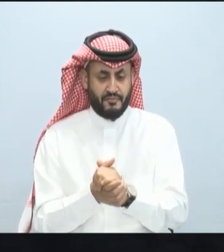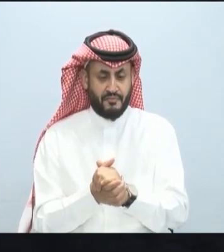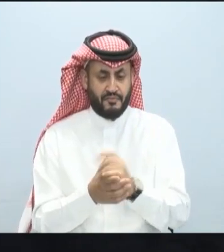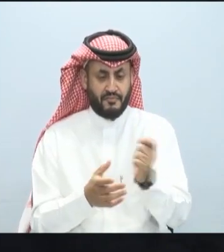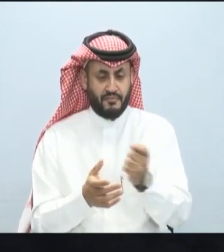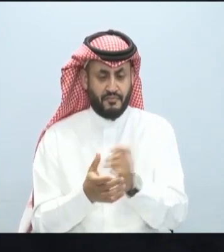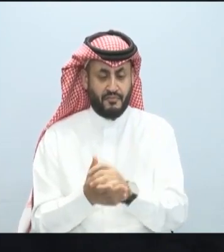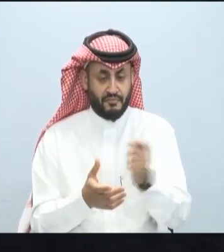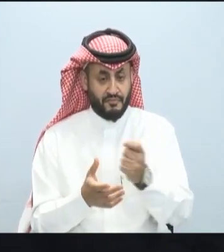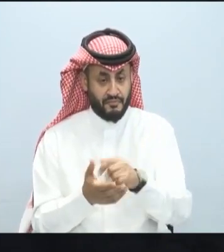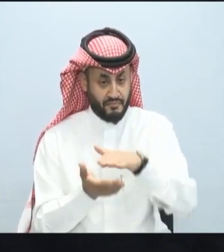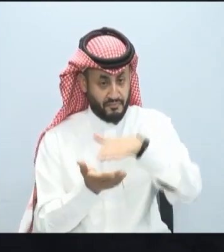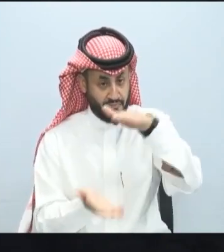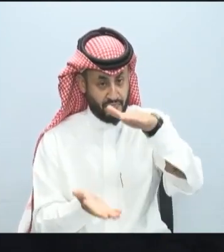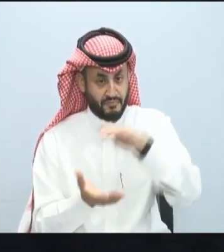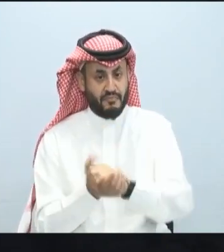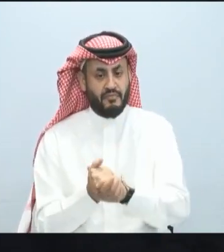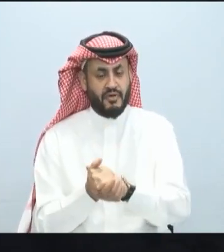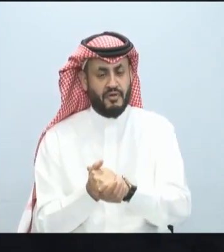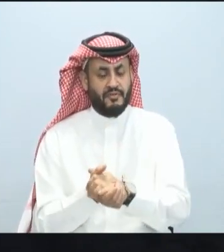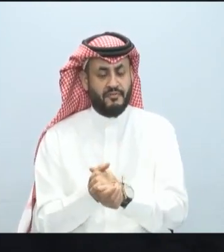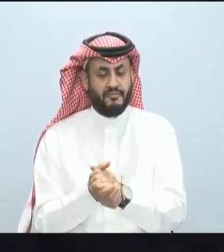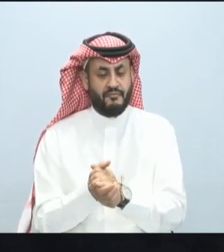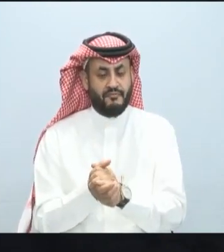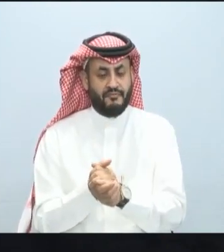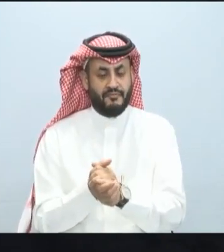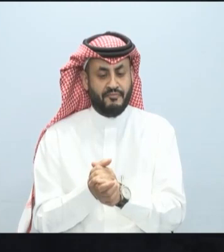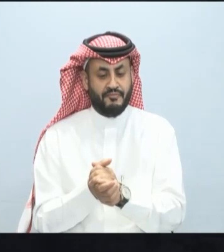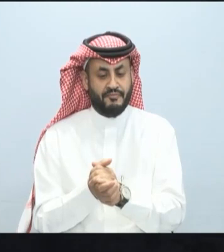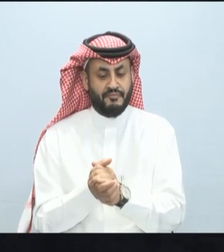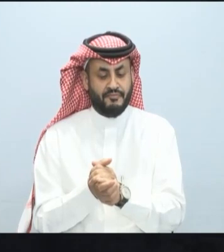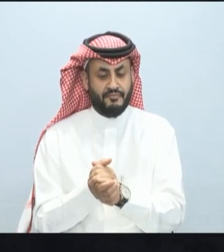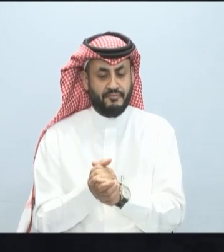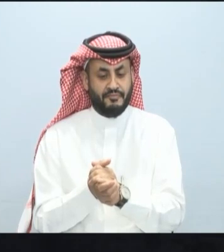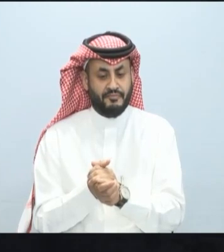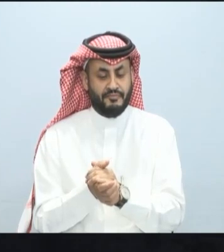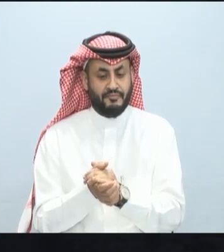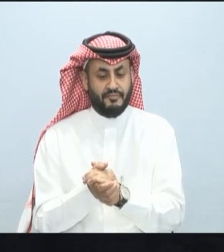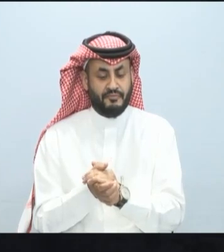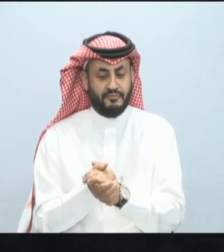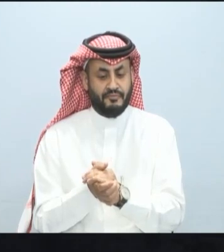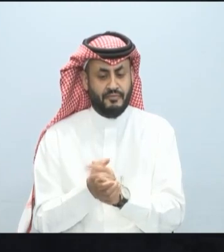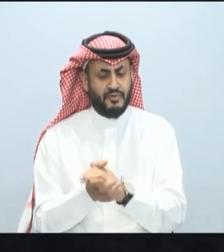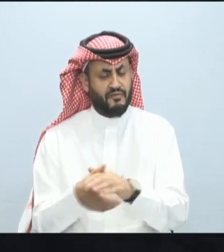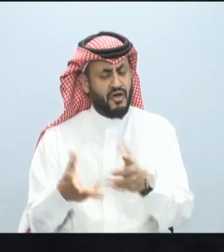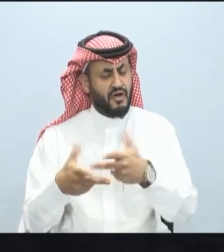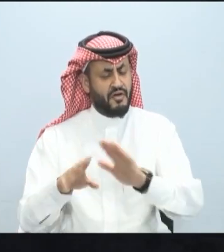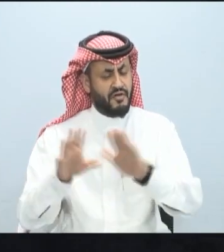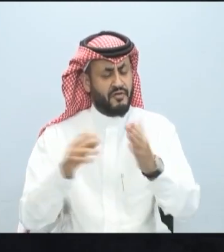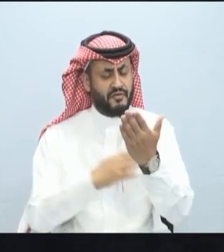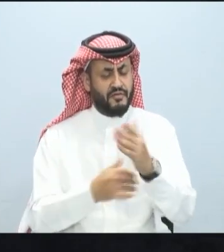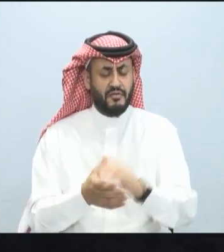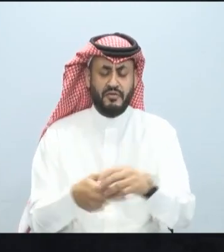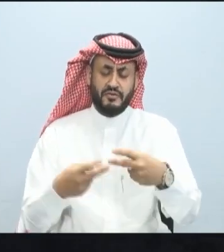movie, you have to write it in capital. Now, when you write and complete your essay here, you can